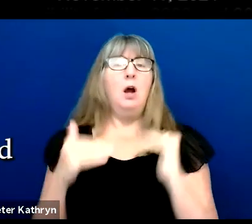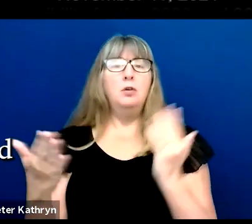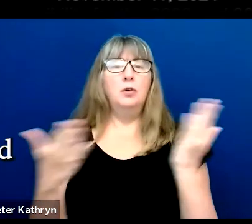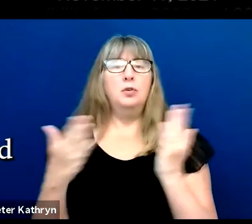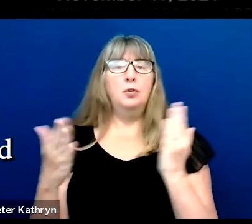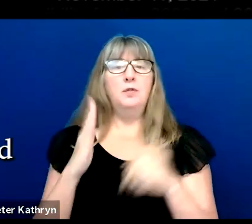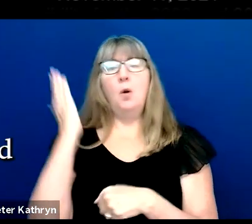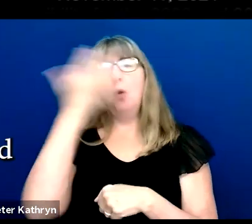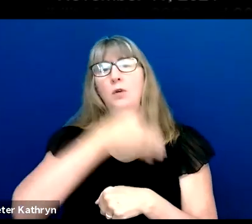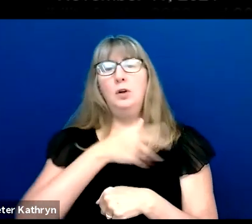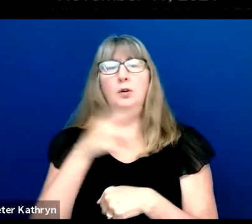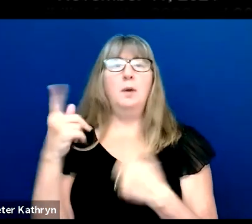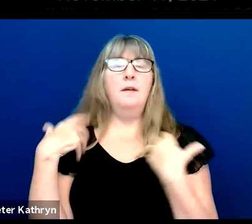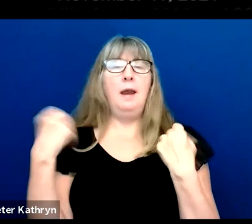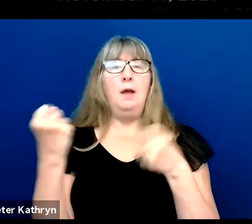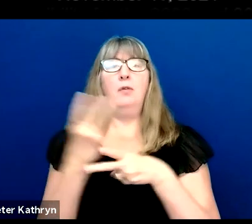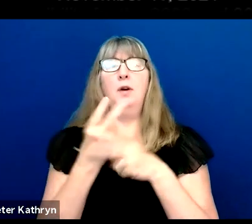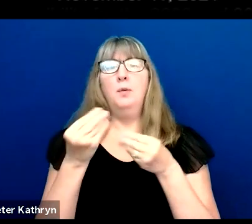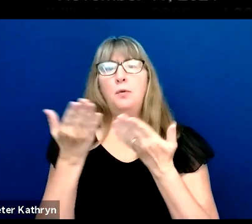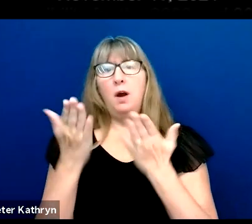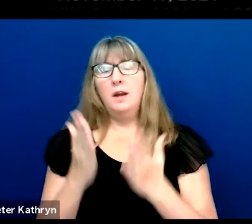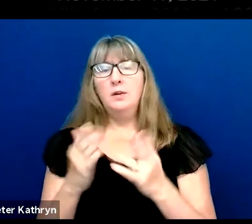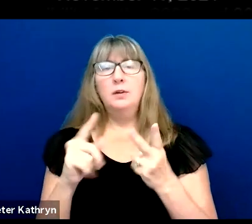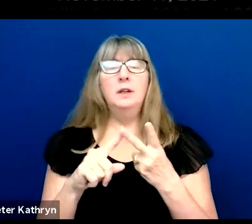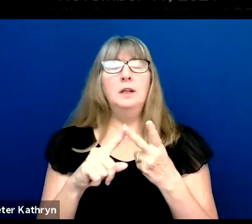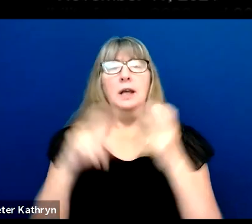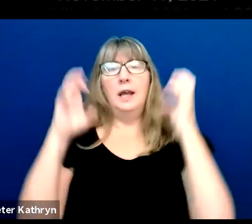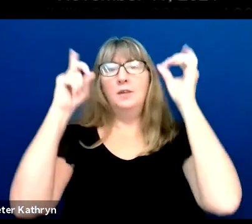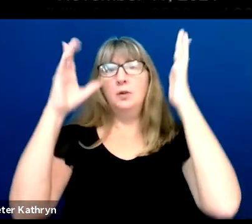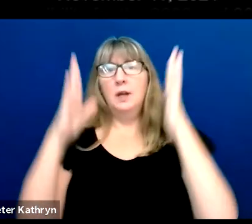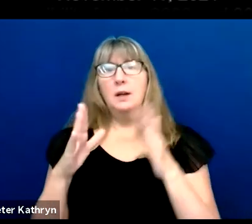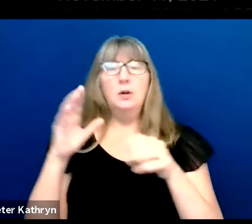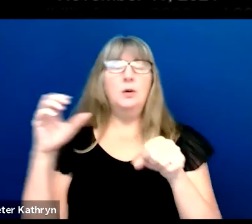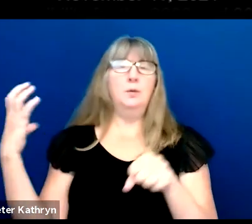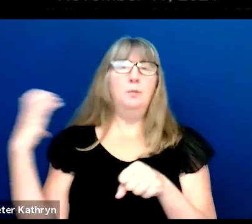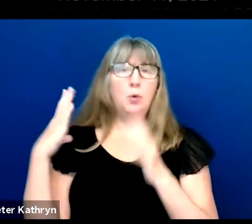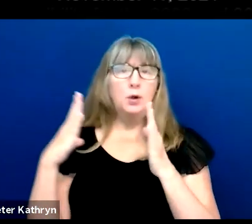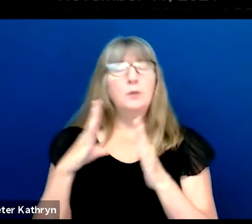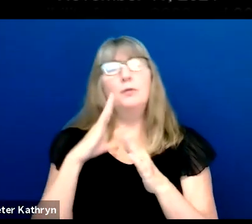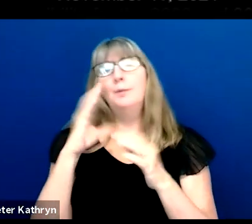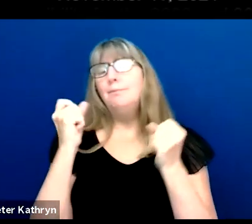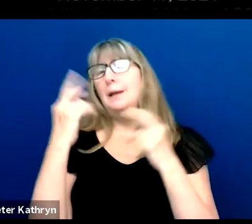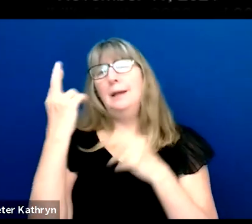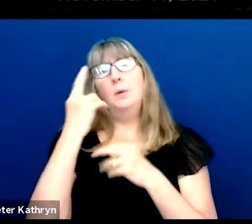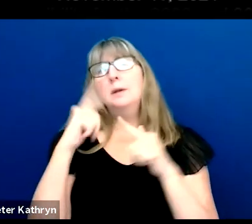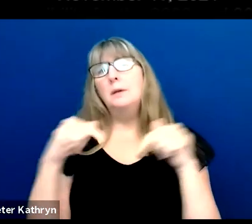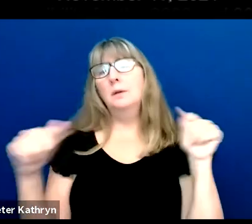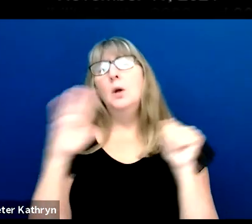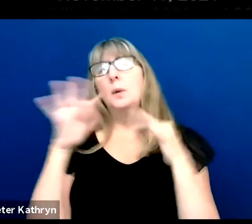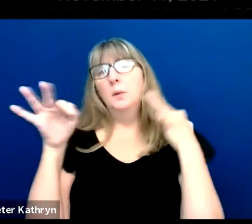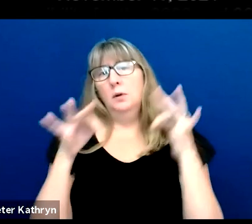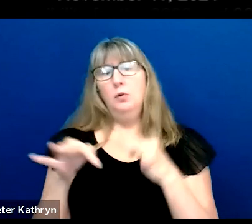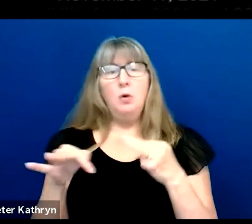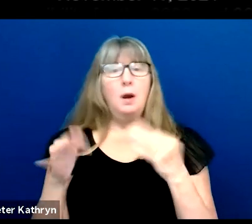overlooked by their healthcare providers, educators, and employers for a variety of reasons that we will describe in this presentation going